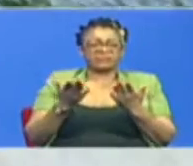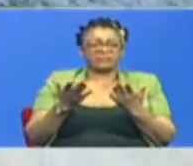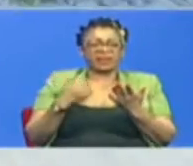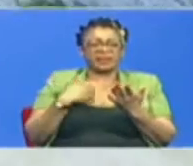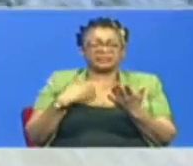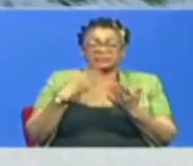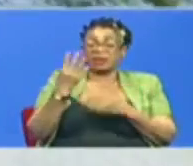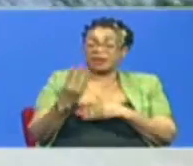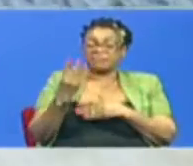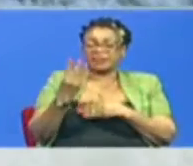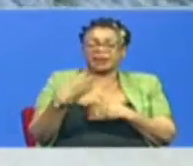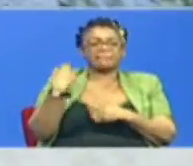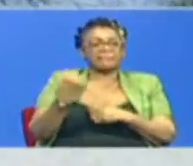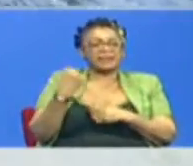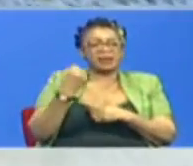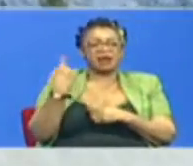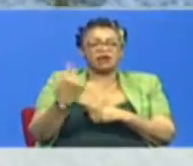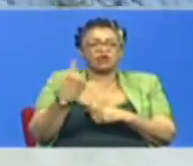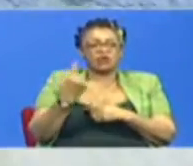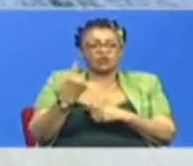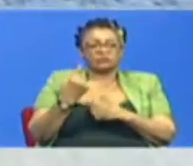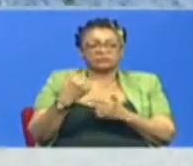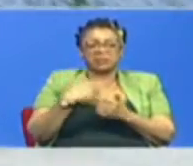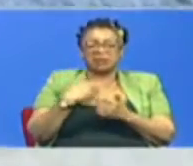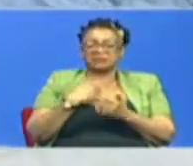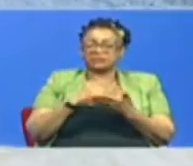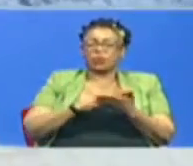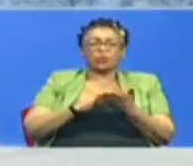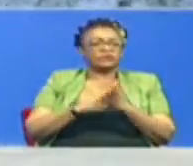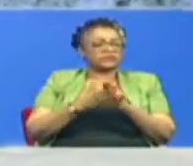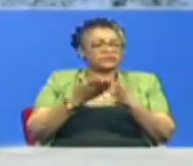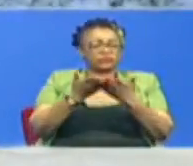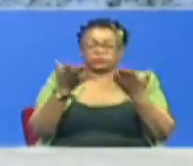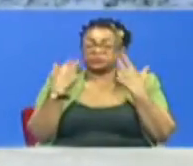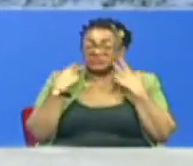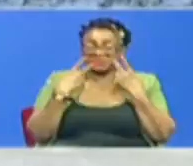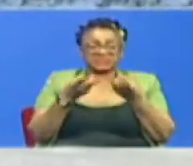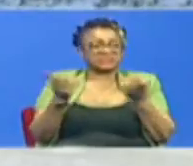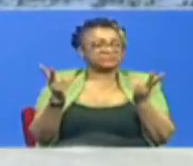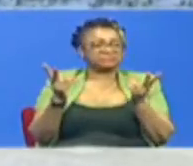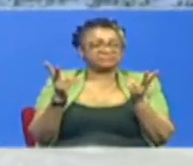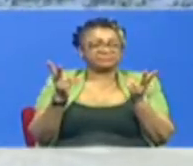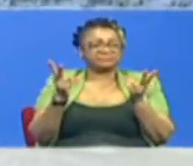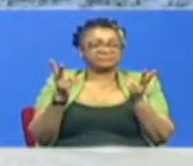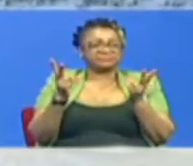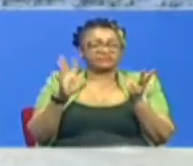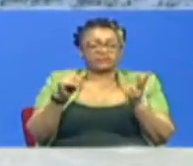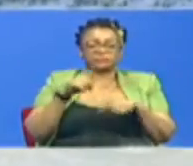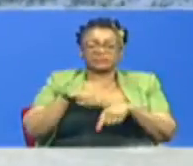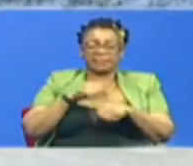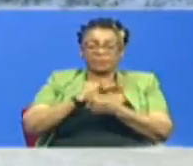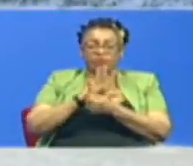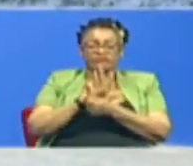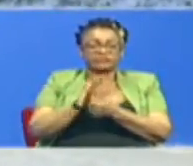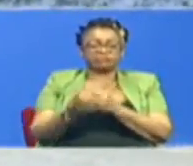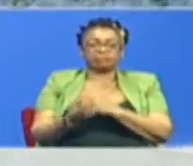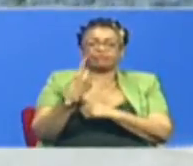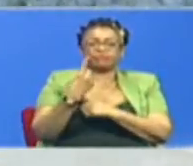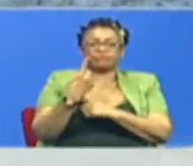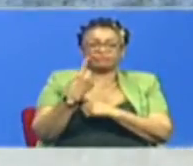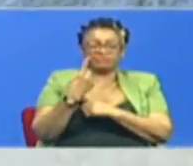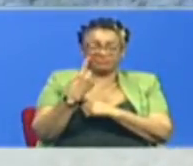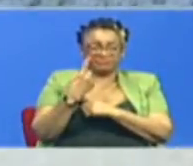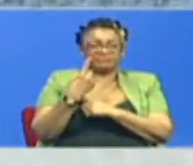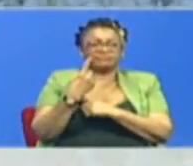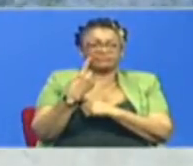April and May alone, had no audience to entertain this year, though, due to the COVID-19 pandemic. But just have a look